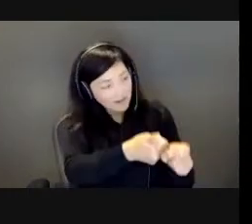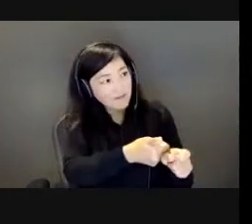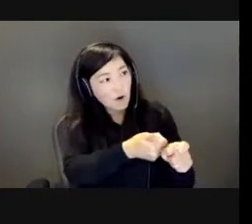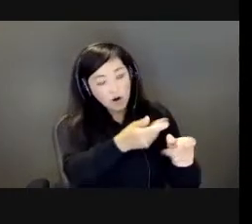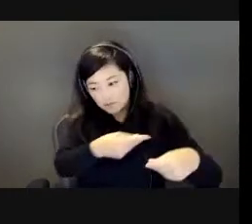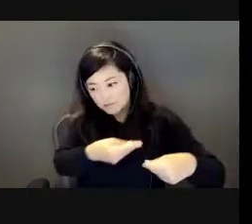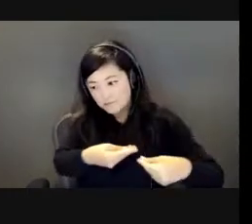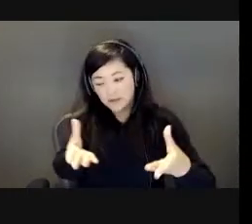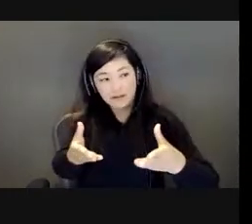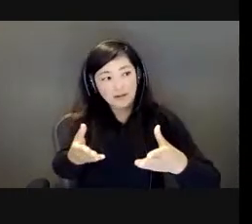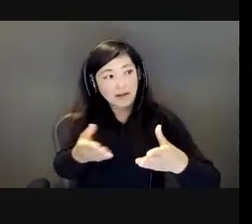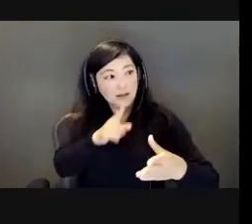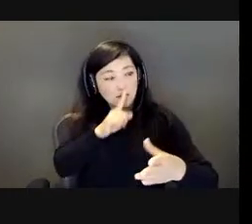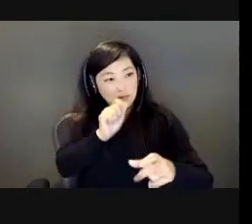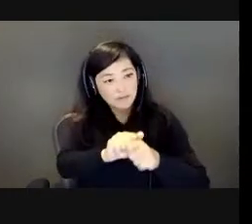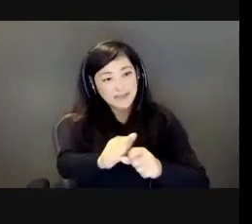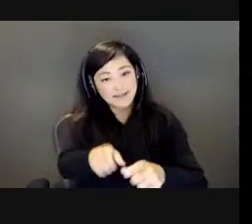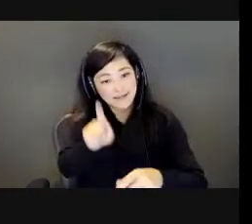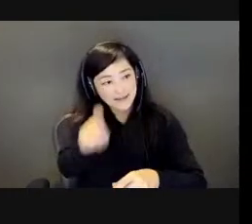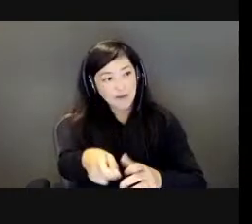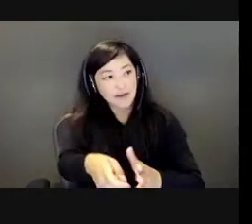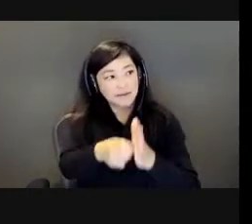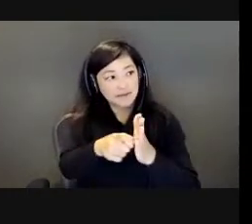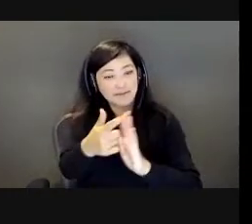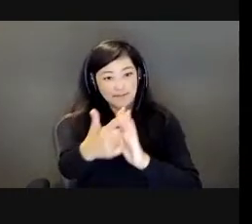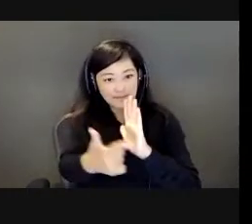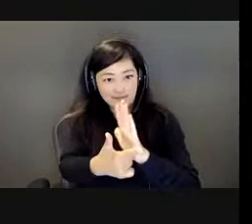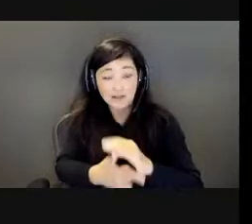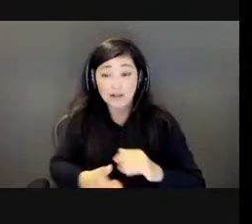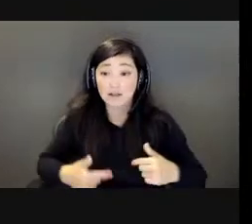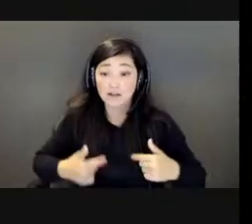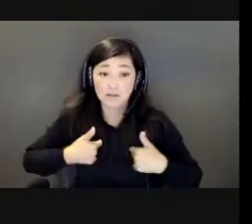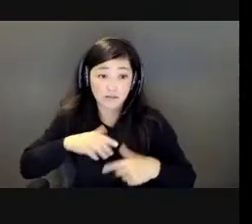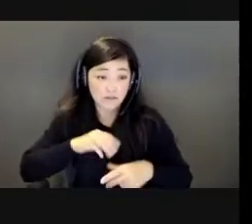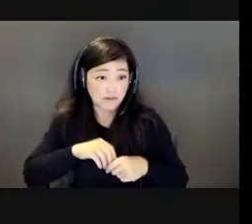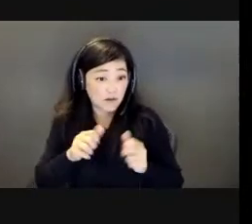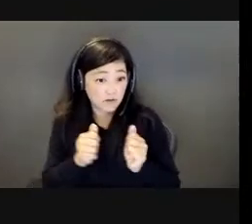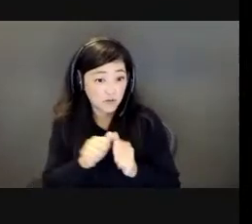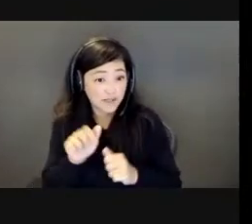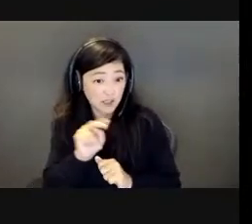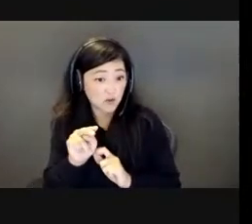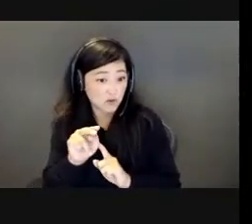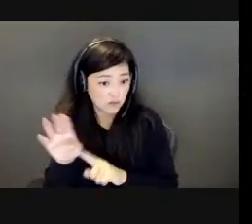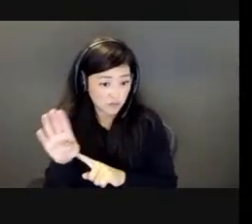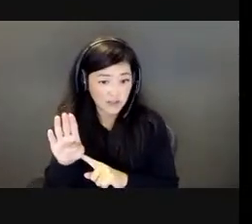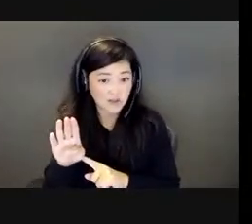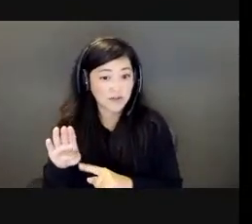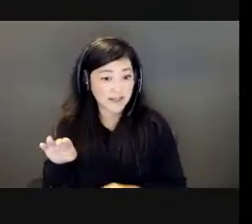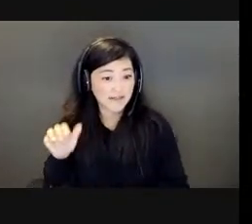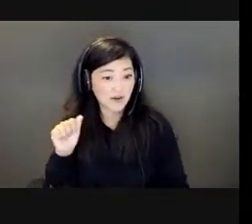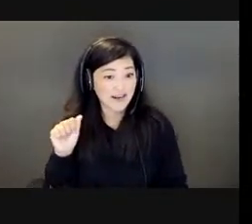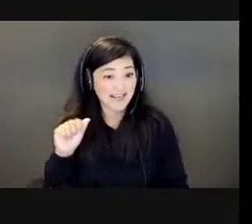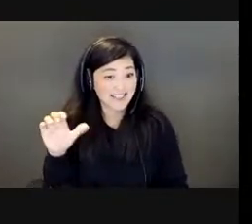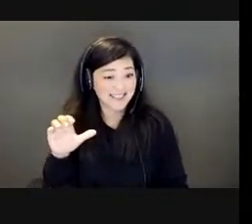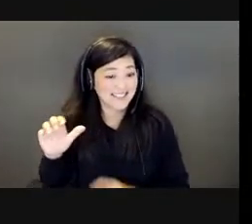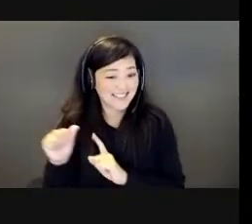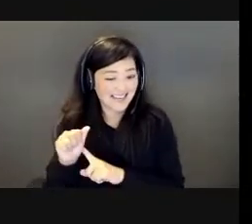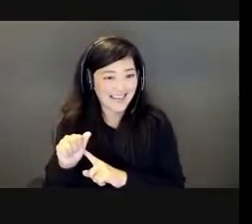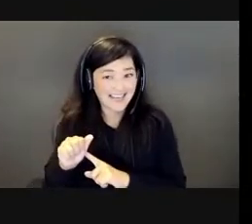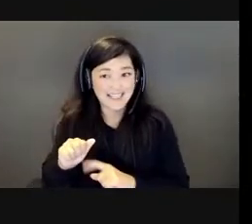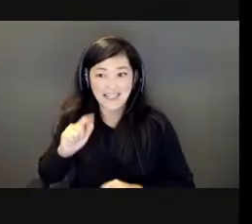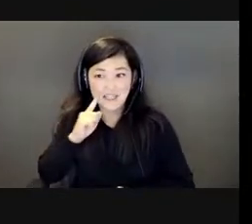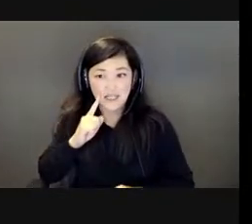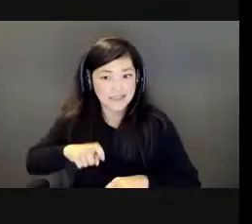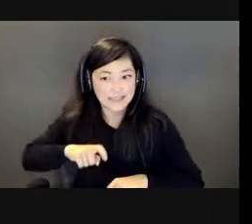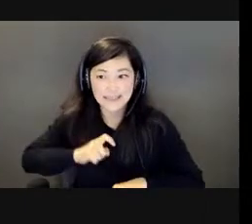I led consultations for the Accessible Canada Act in New Brunswick, and people were very clear it's time for teeth and not